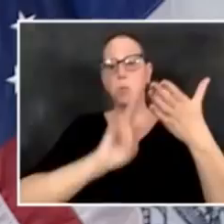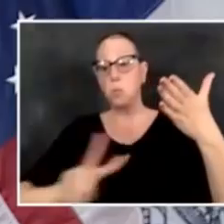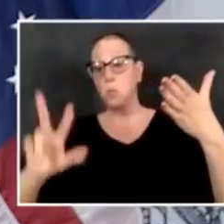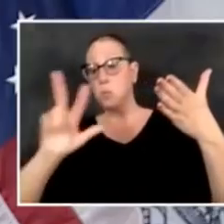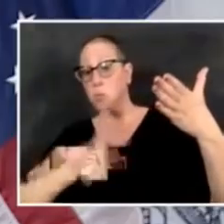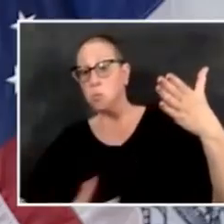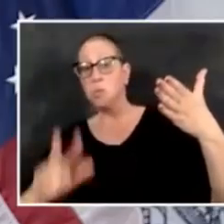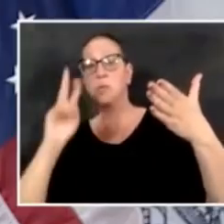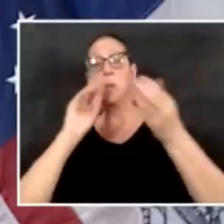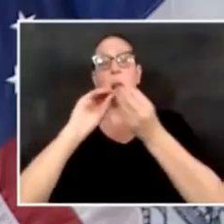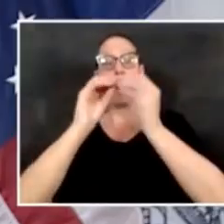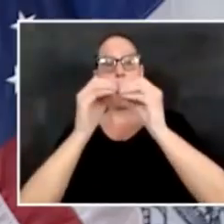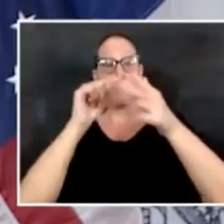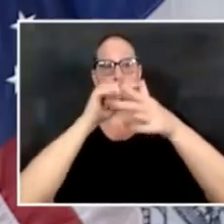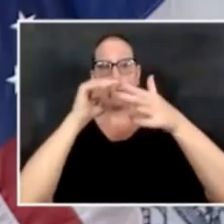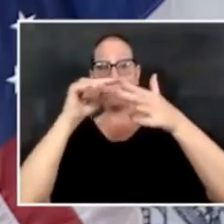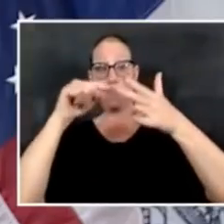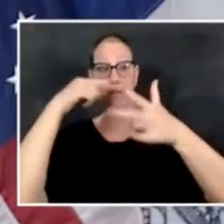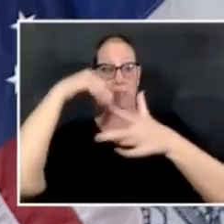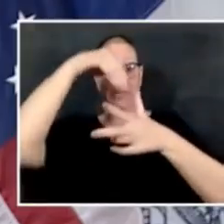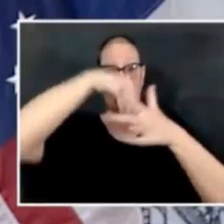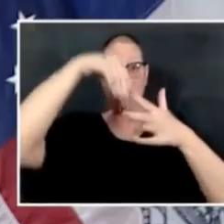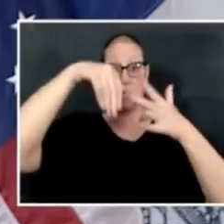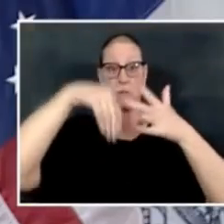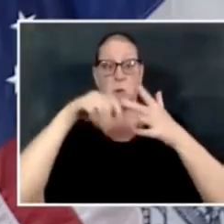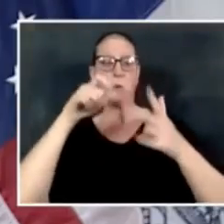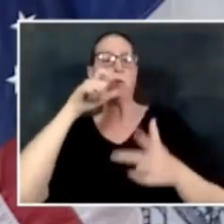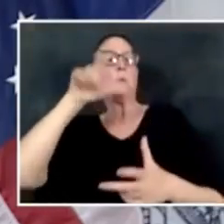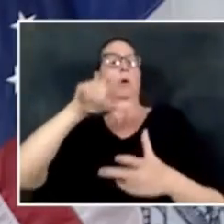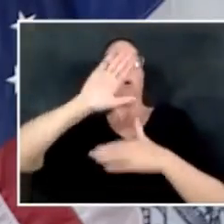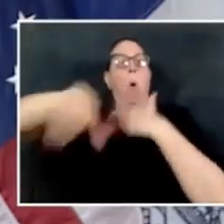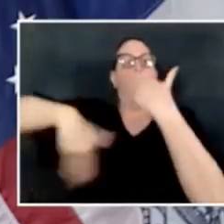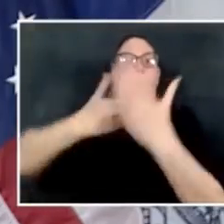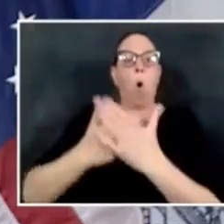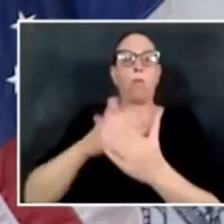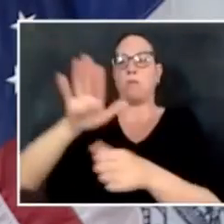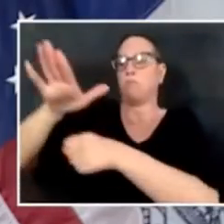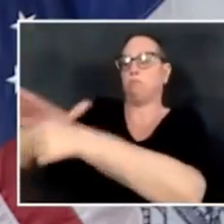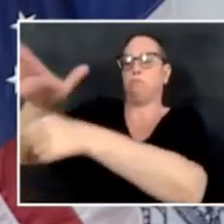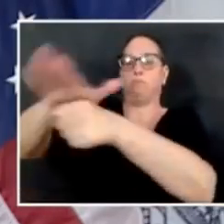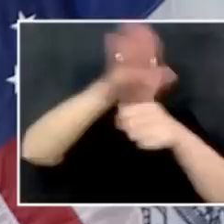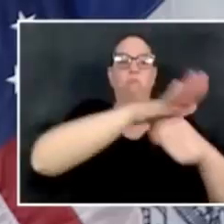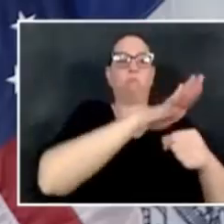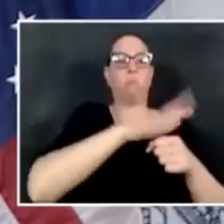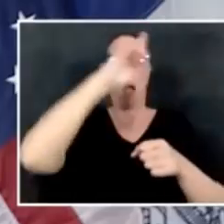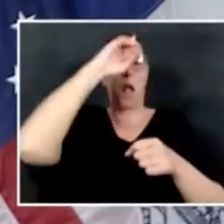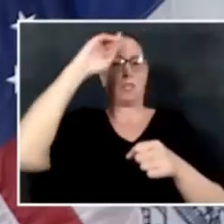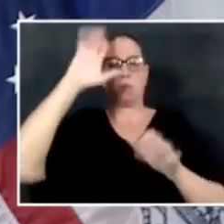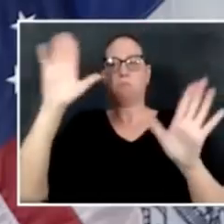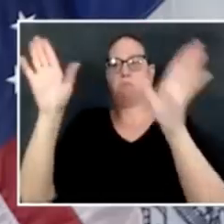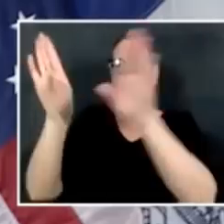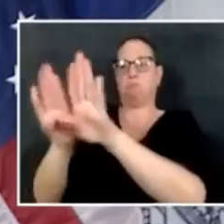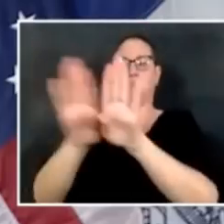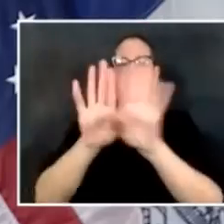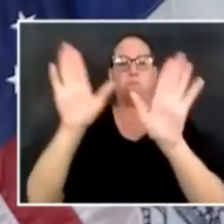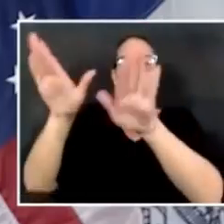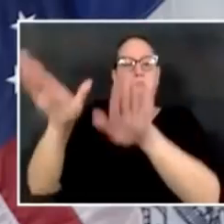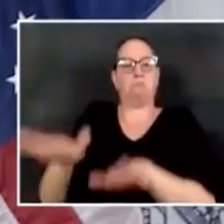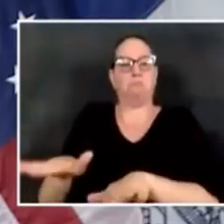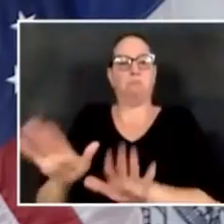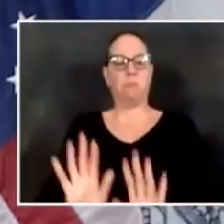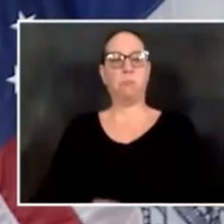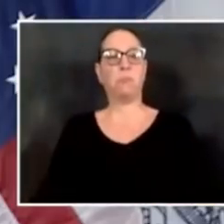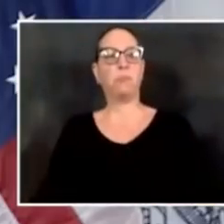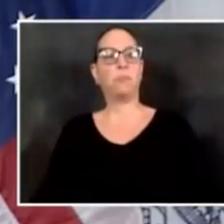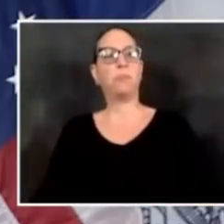But unlike the field hospitals that were only usable for hospitals, this one was